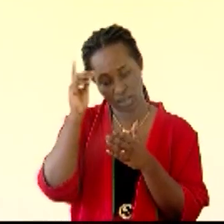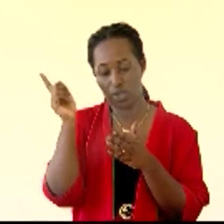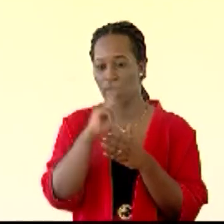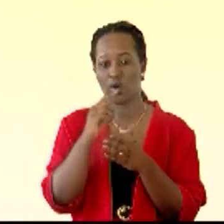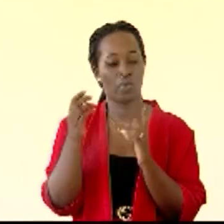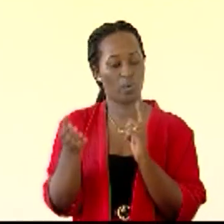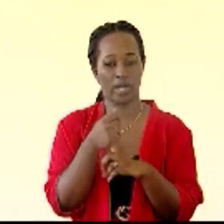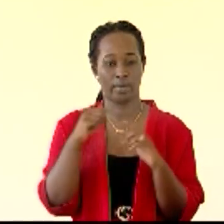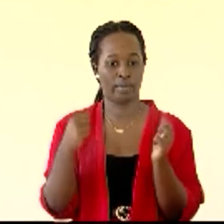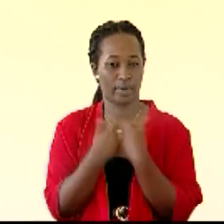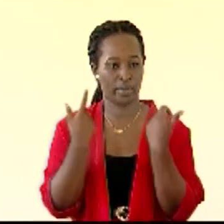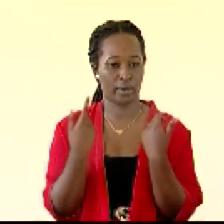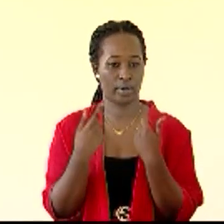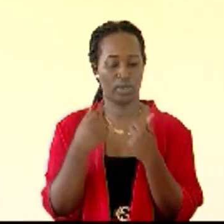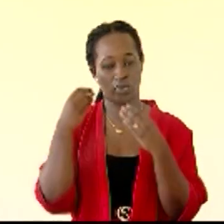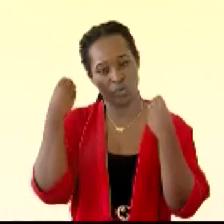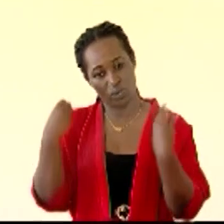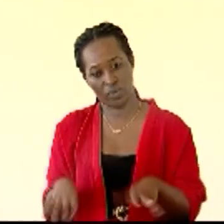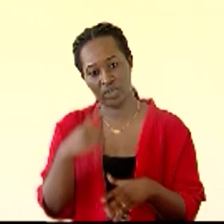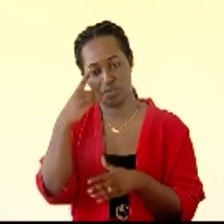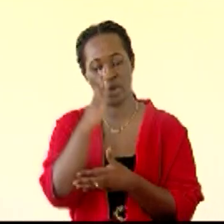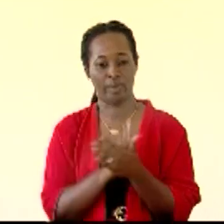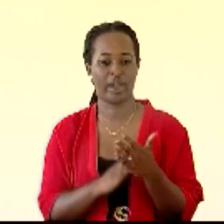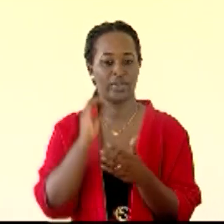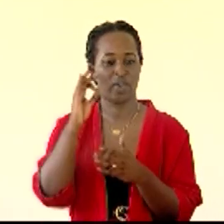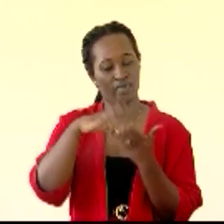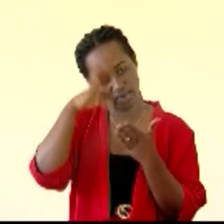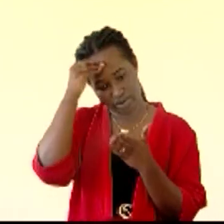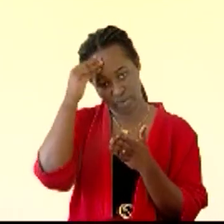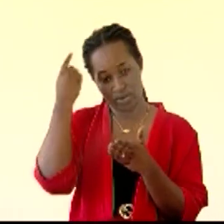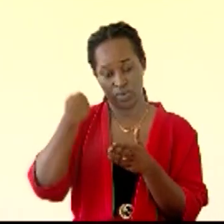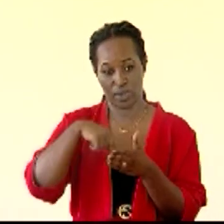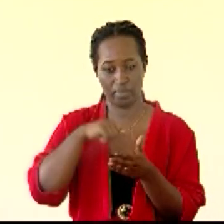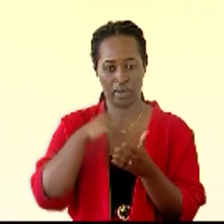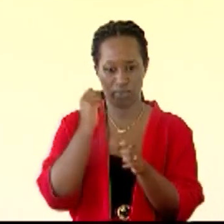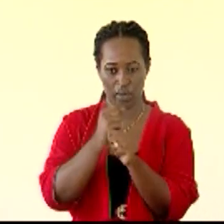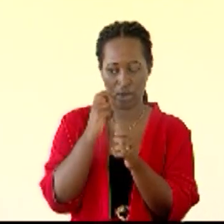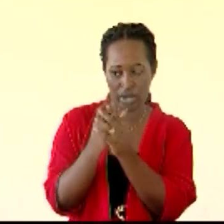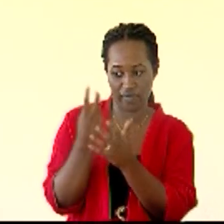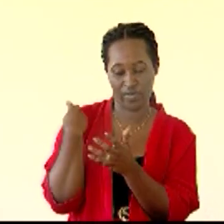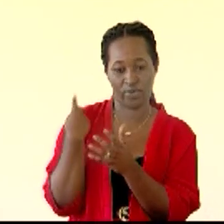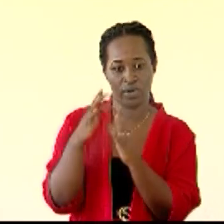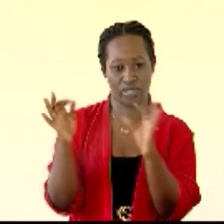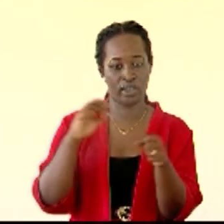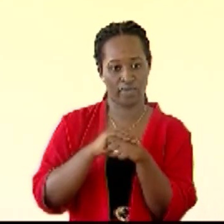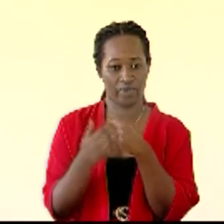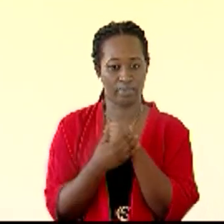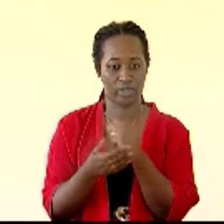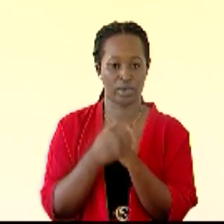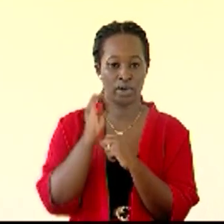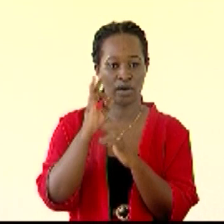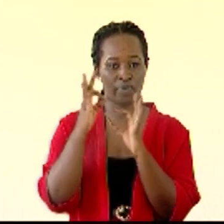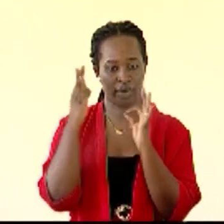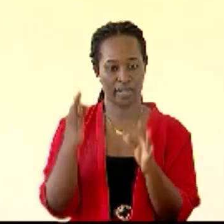of losing one part of it as a bit. So we shall therefore review the formation of the products we looked at